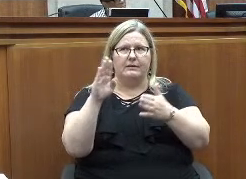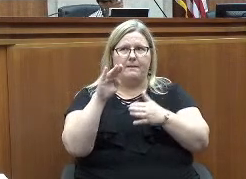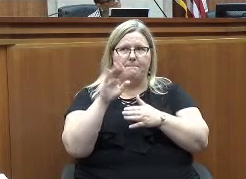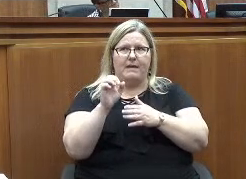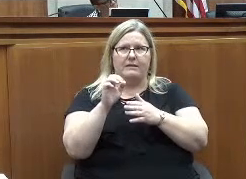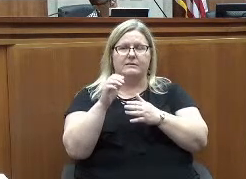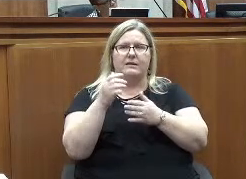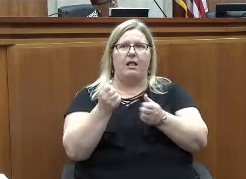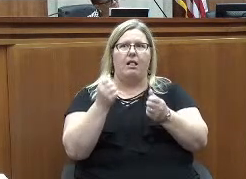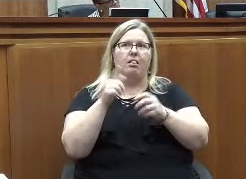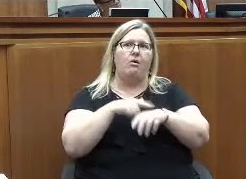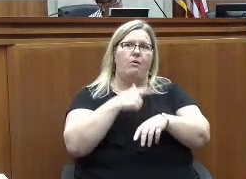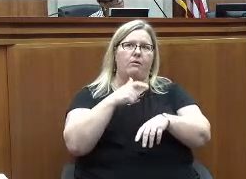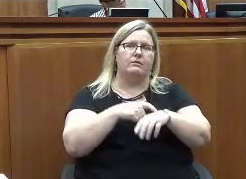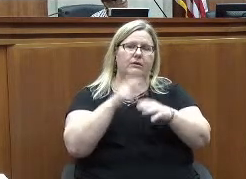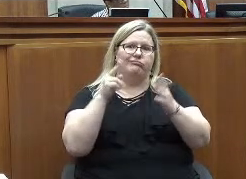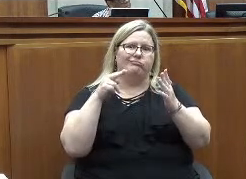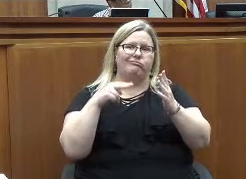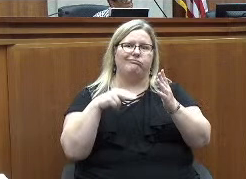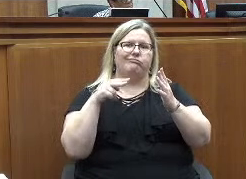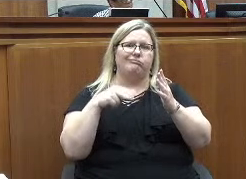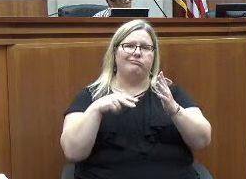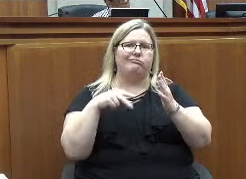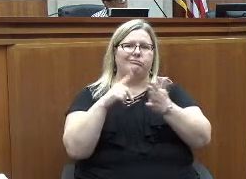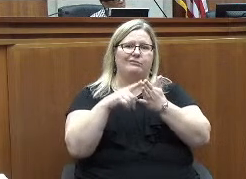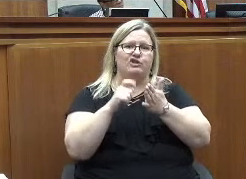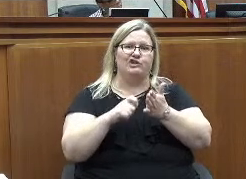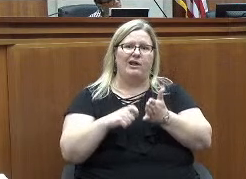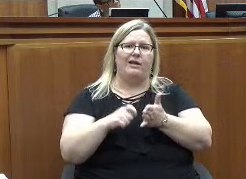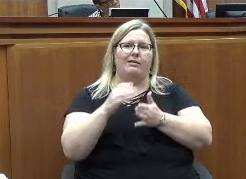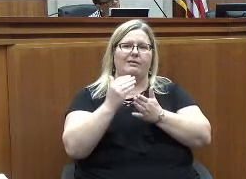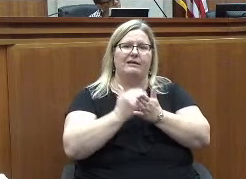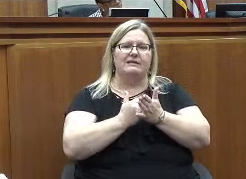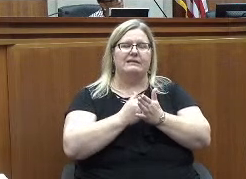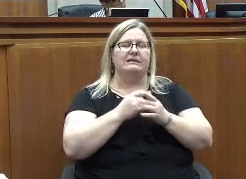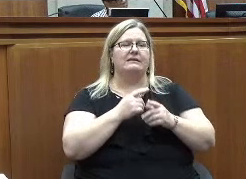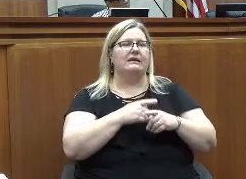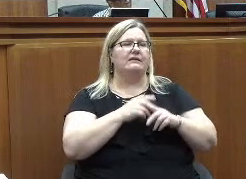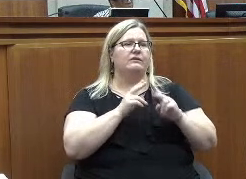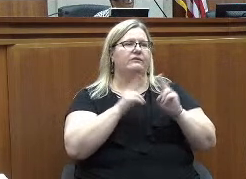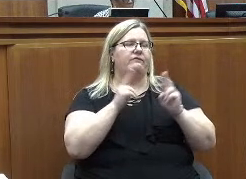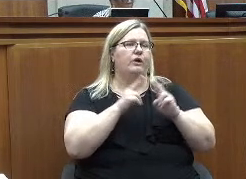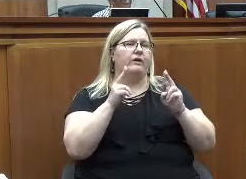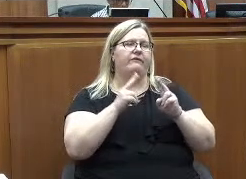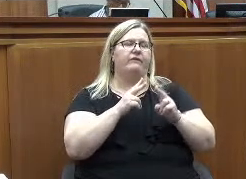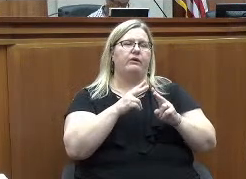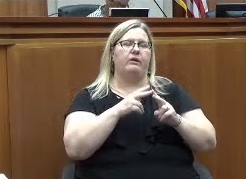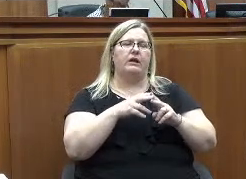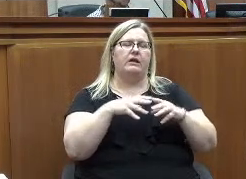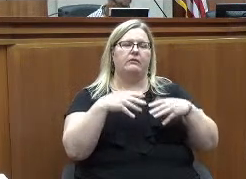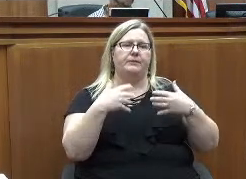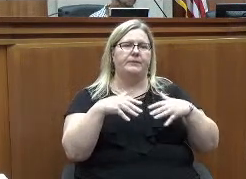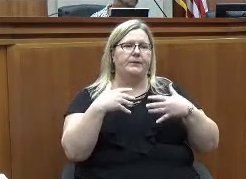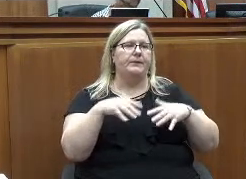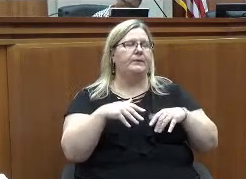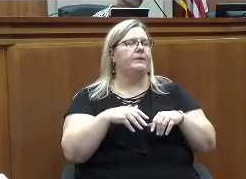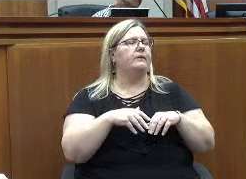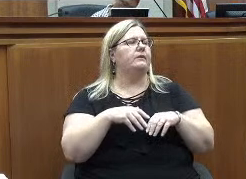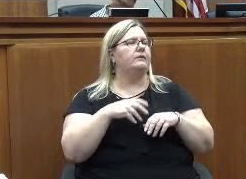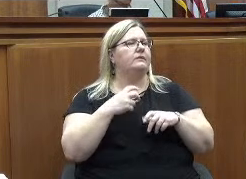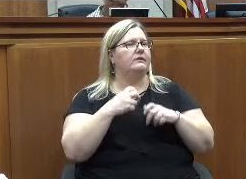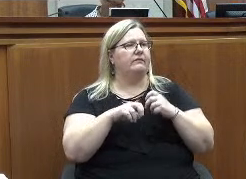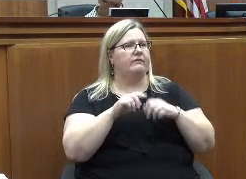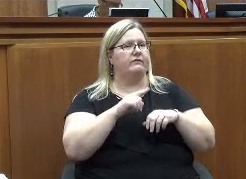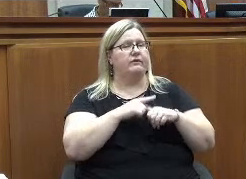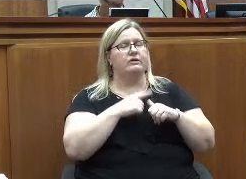and the rules. They're very complicated. This is very ambiguous at first, and now I think we're where we are. We all want to meet the needs of all the